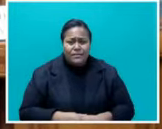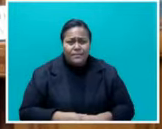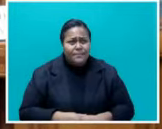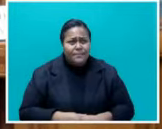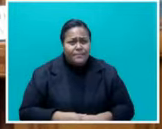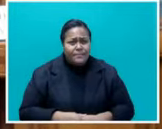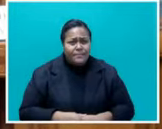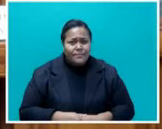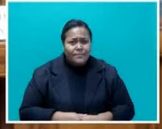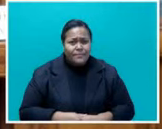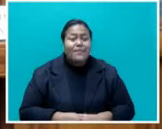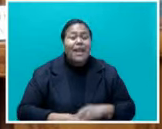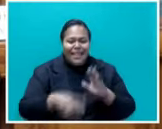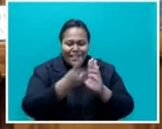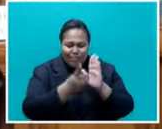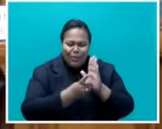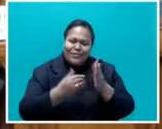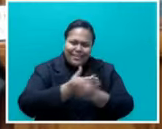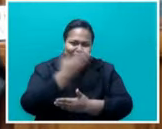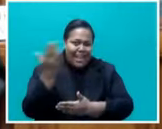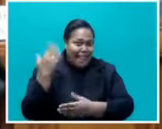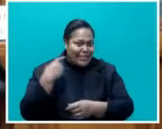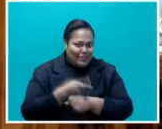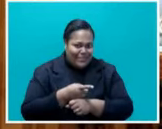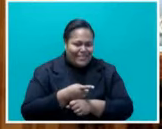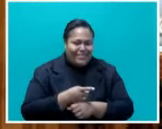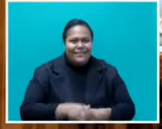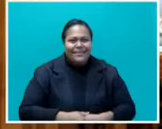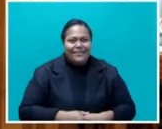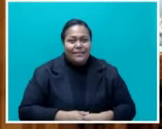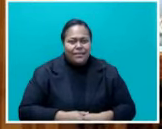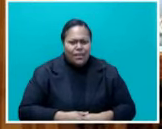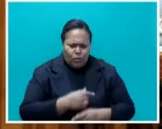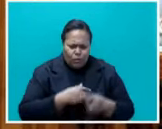this Parliament has passed some 274 laws.